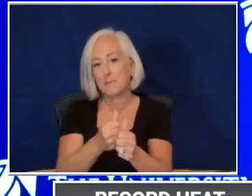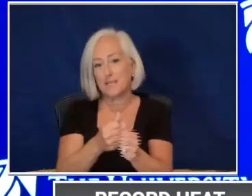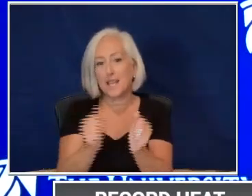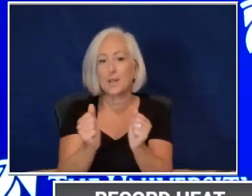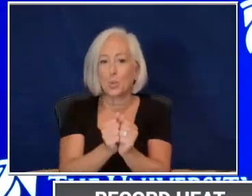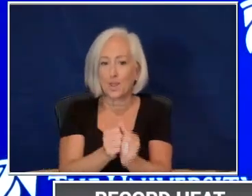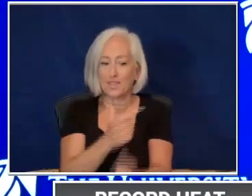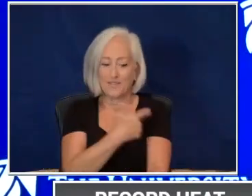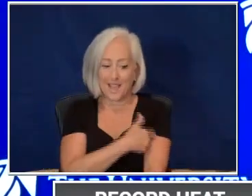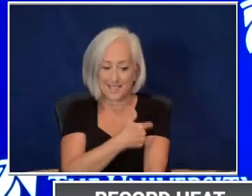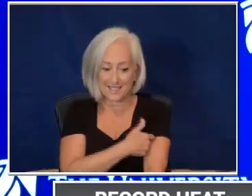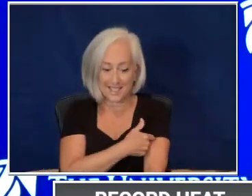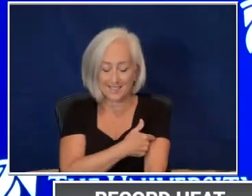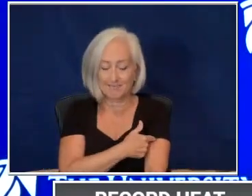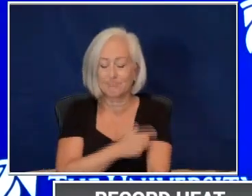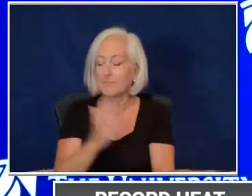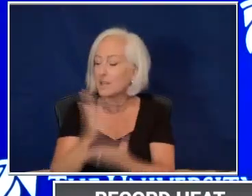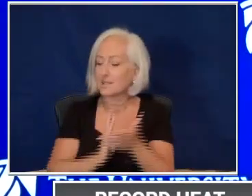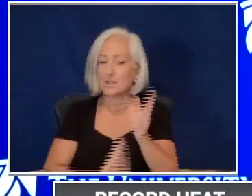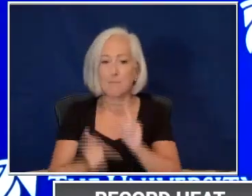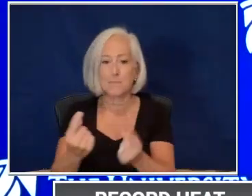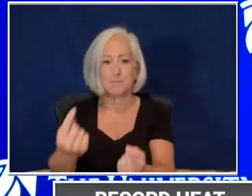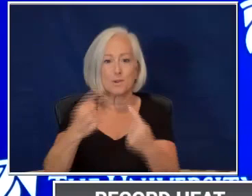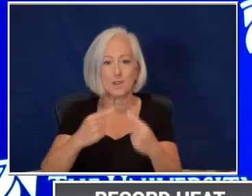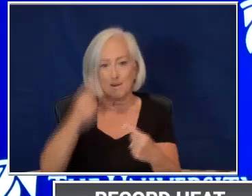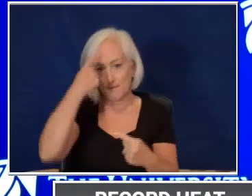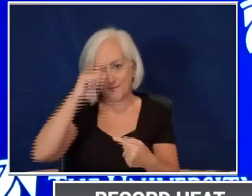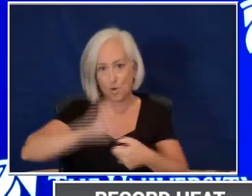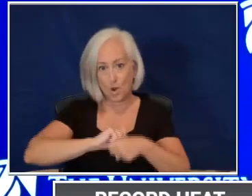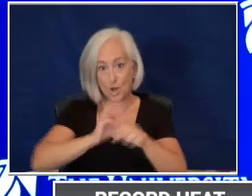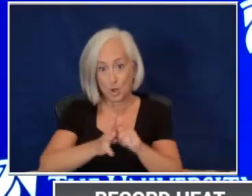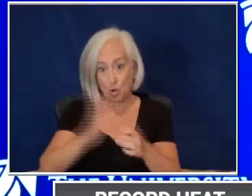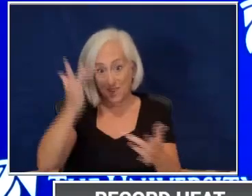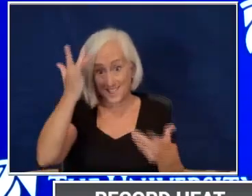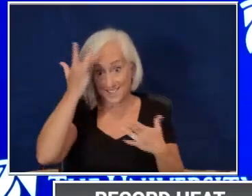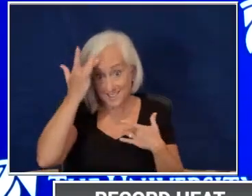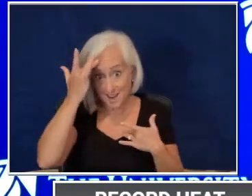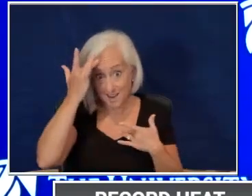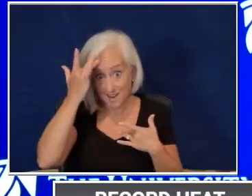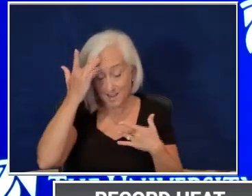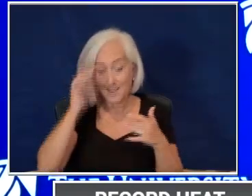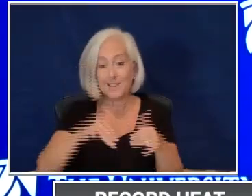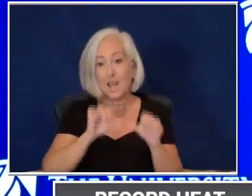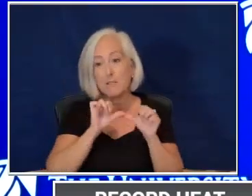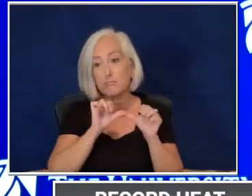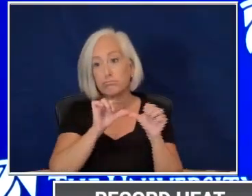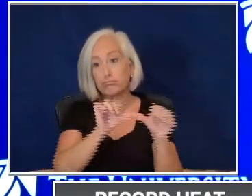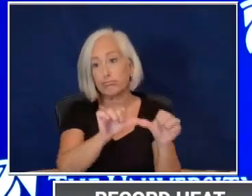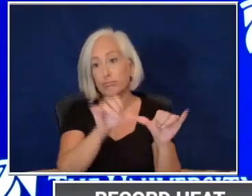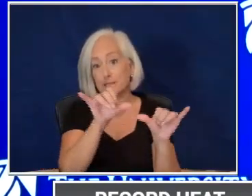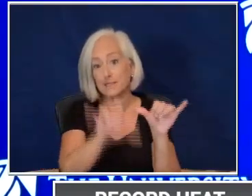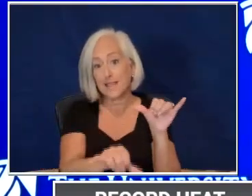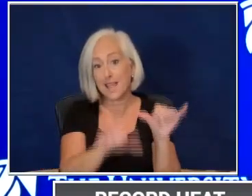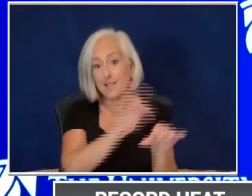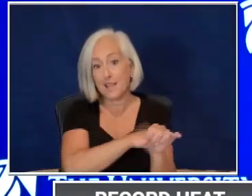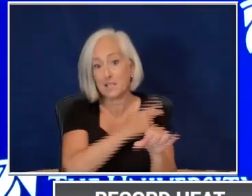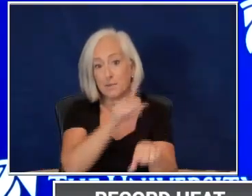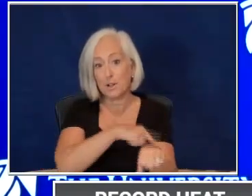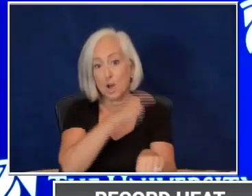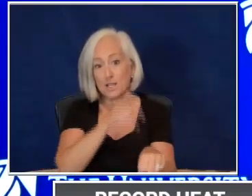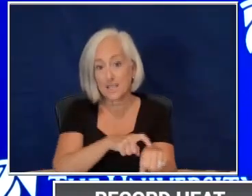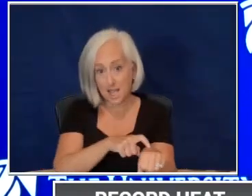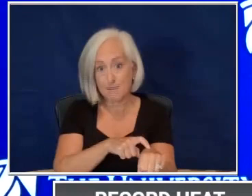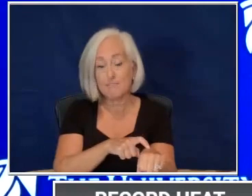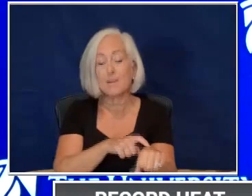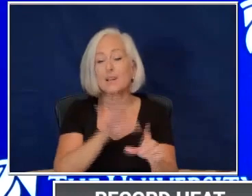for COVID-19 illness can have a prolonged stay, and especially if they're in the ICU where they get so debilitated. So it's vitally important to